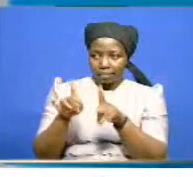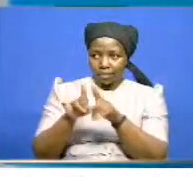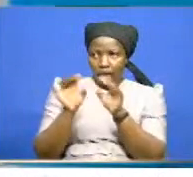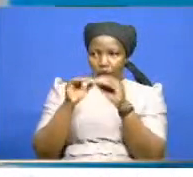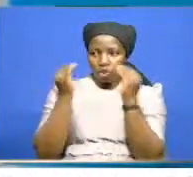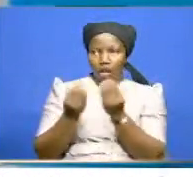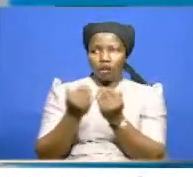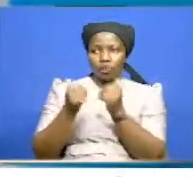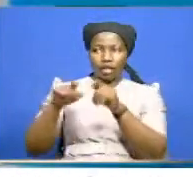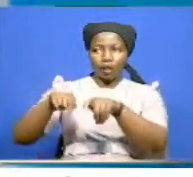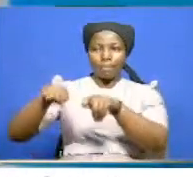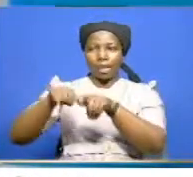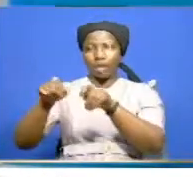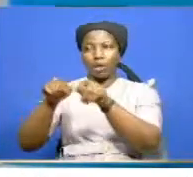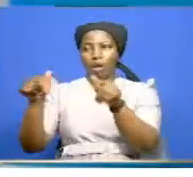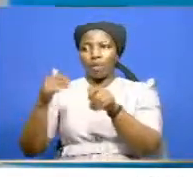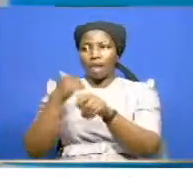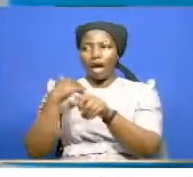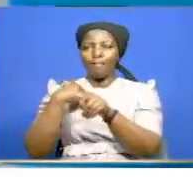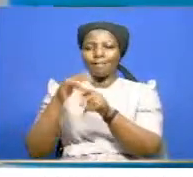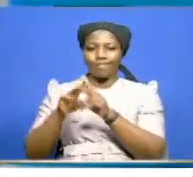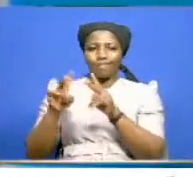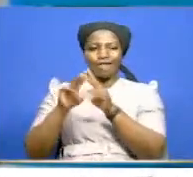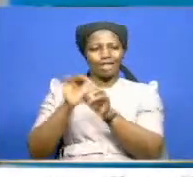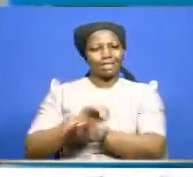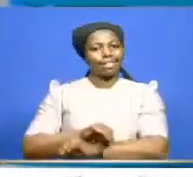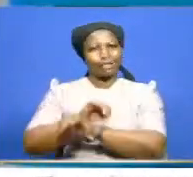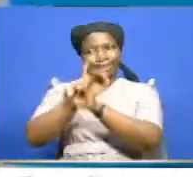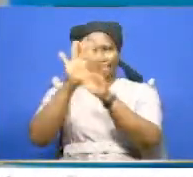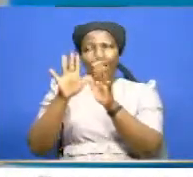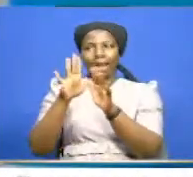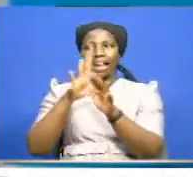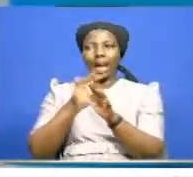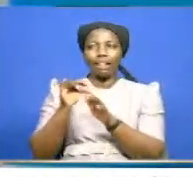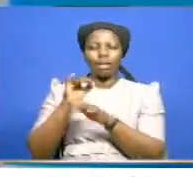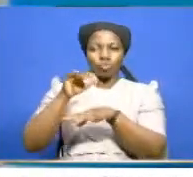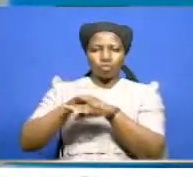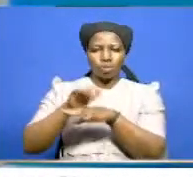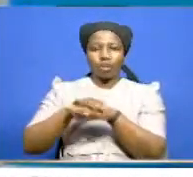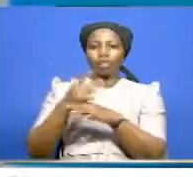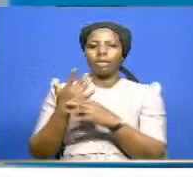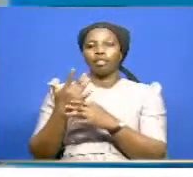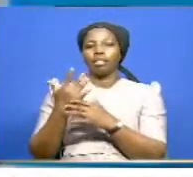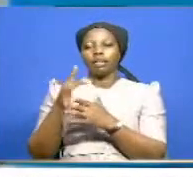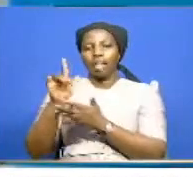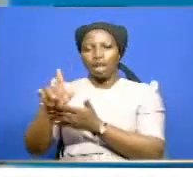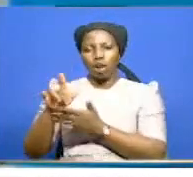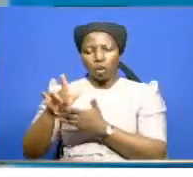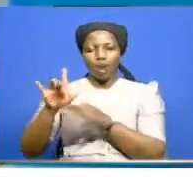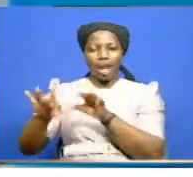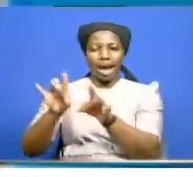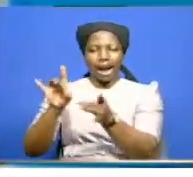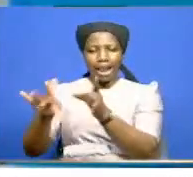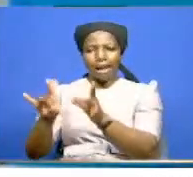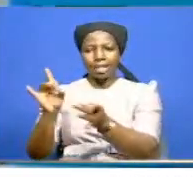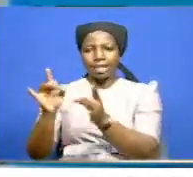well managed, we have a very elaborate and stringent credit analysis system that ensures that